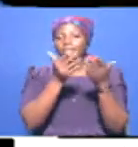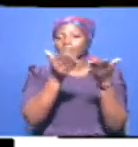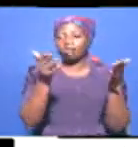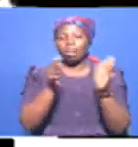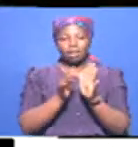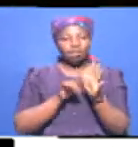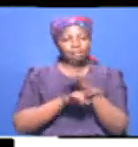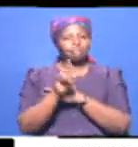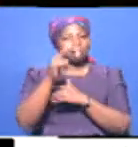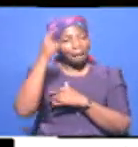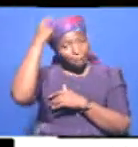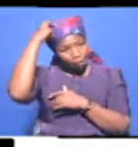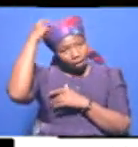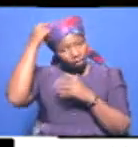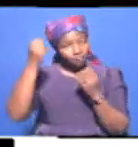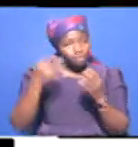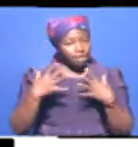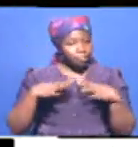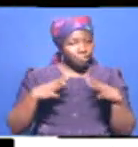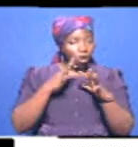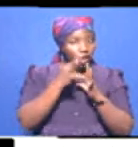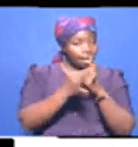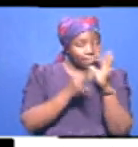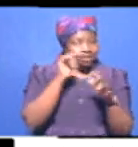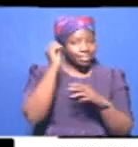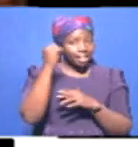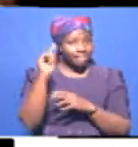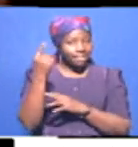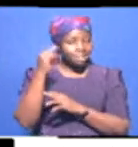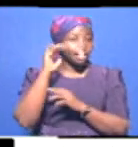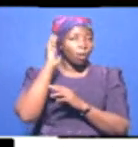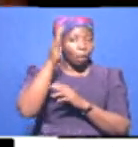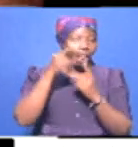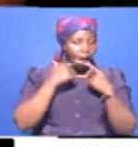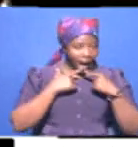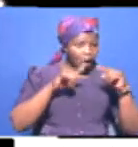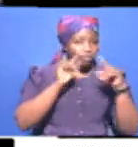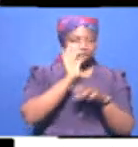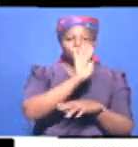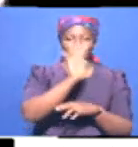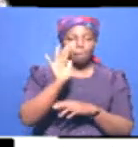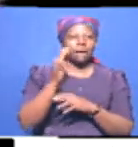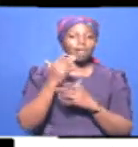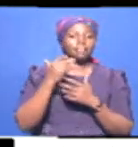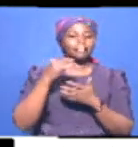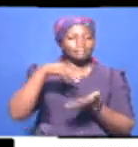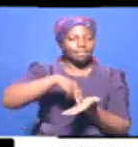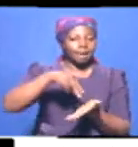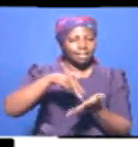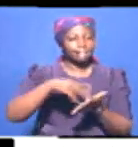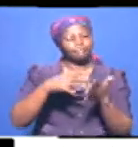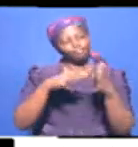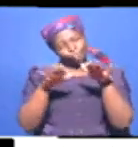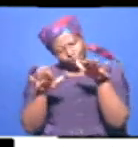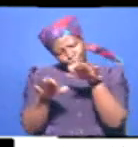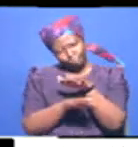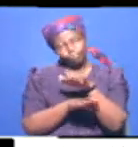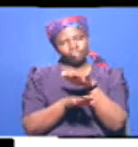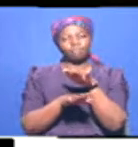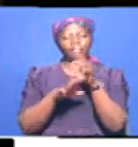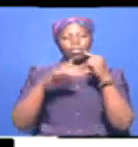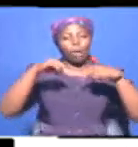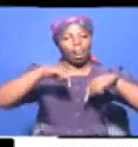of many, whether Kenya Kwanza will be able to declare their candidate by today. But let me also